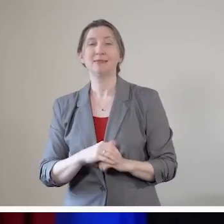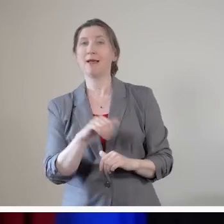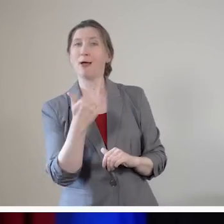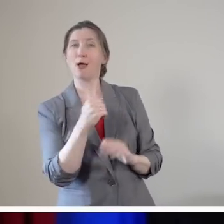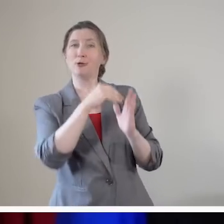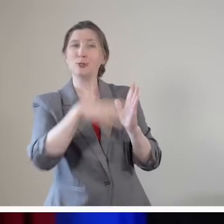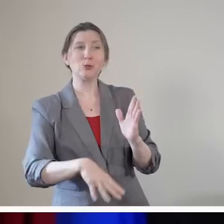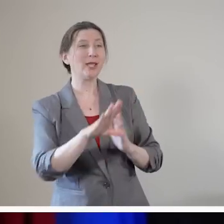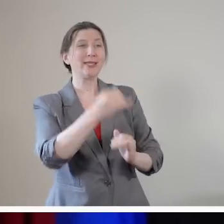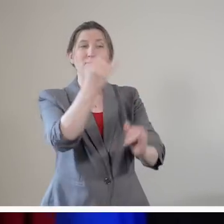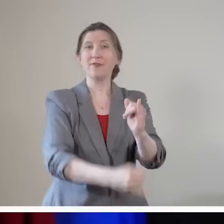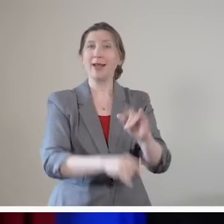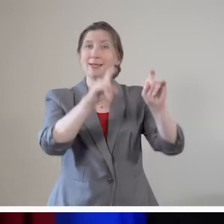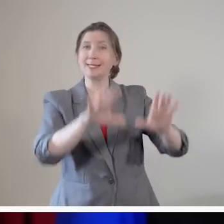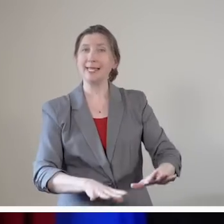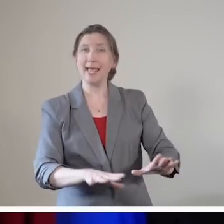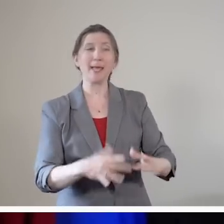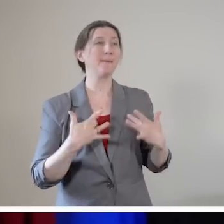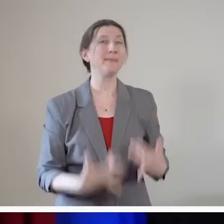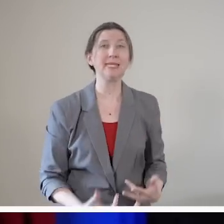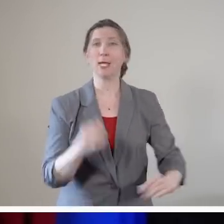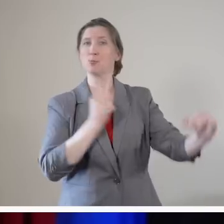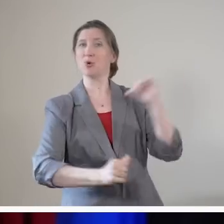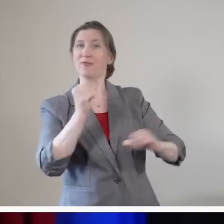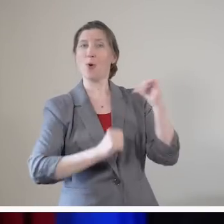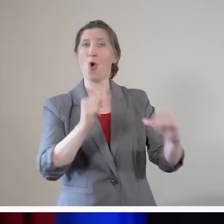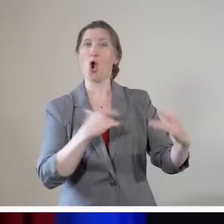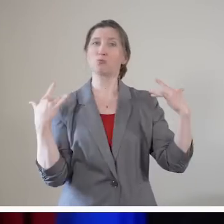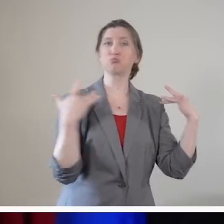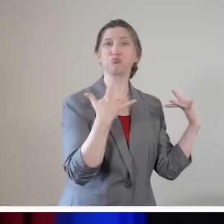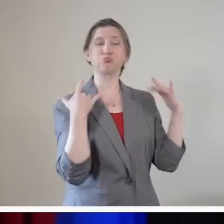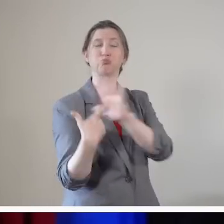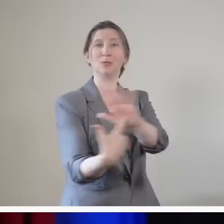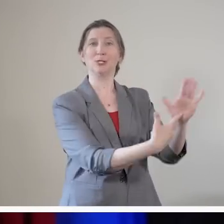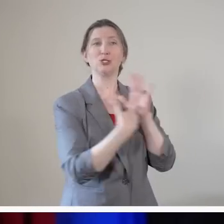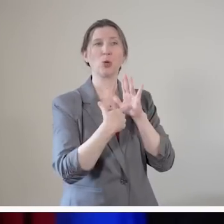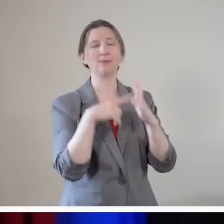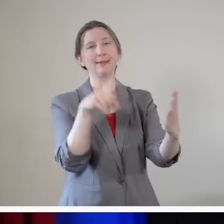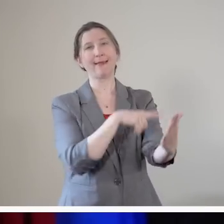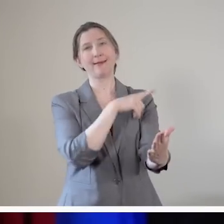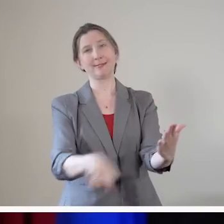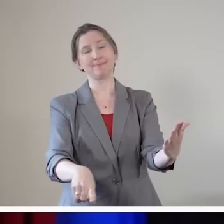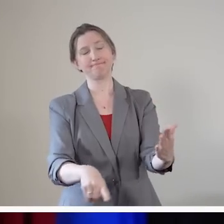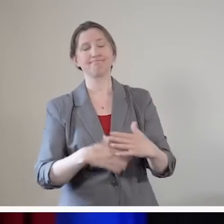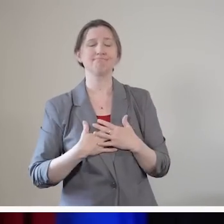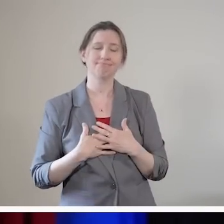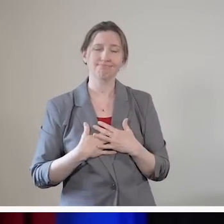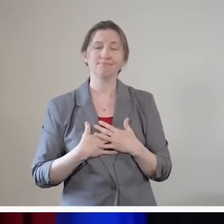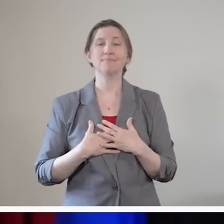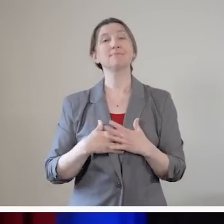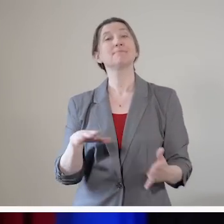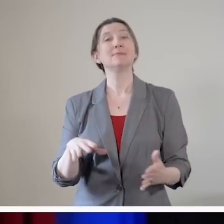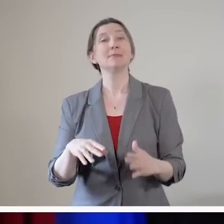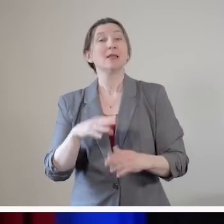Design, and other degree programs that typically culminate in live performances that had to be called off. The education students